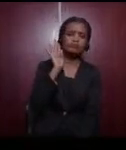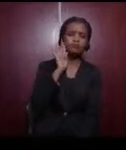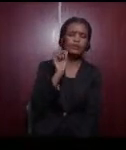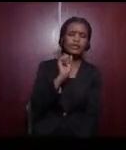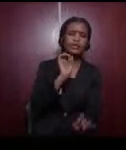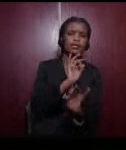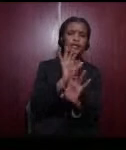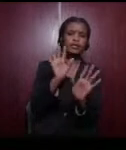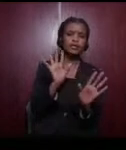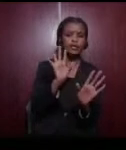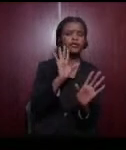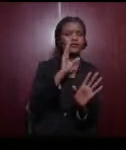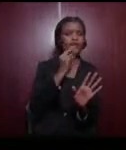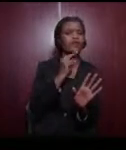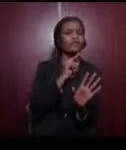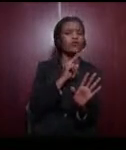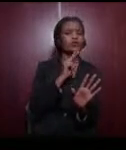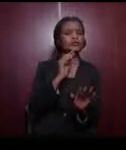Nero Chabalala.